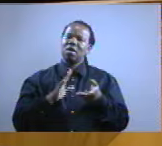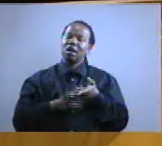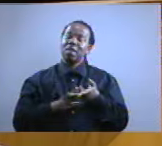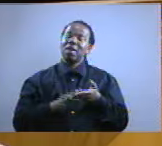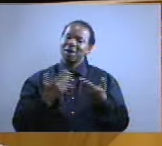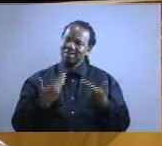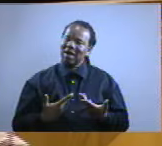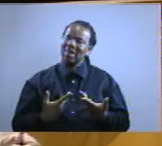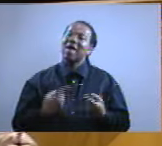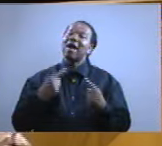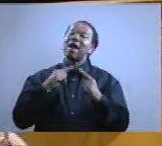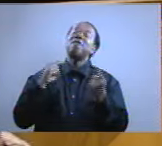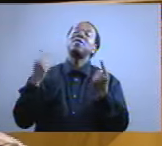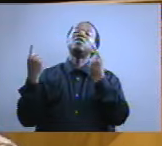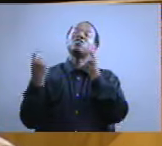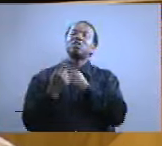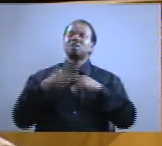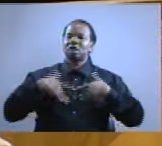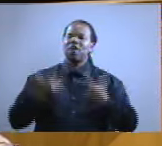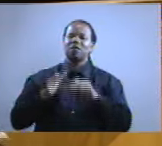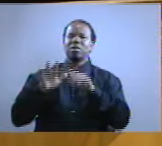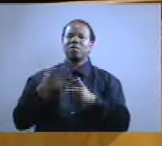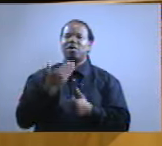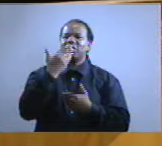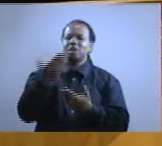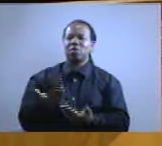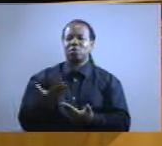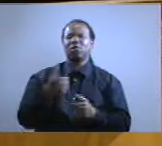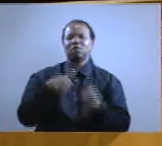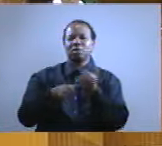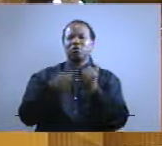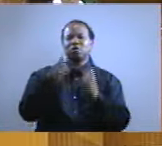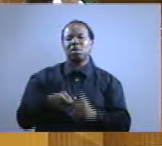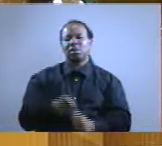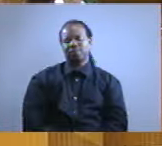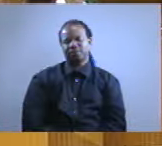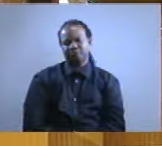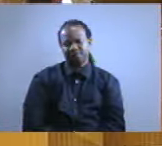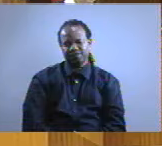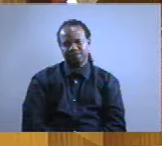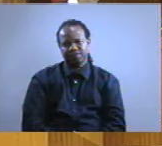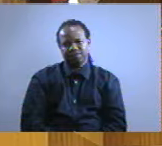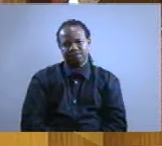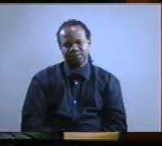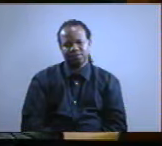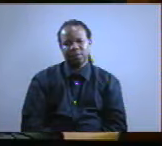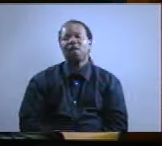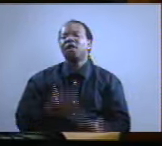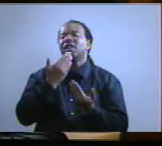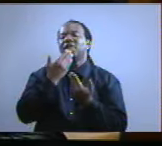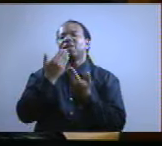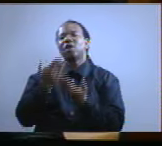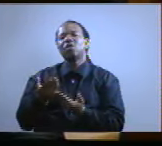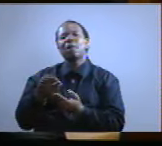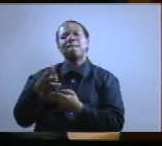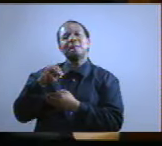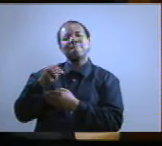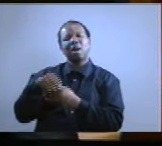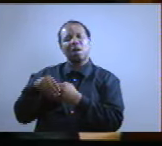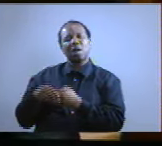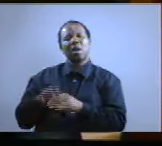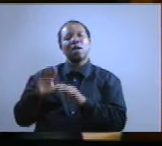directly in the lives of our own people. Thank you very much, Honorable Deputy Speaker. Thank you, Honorable Manamela.